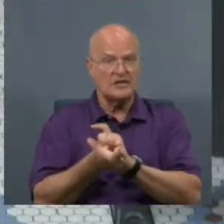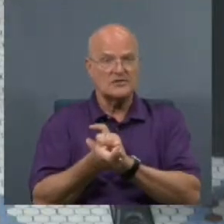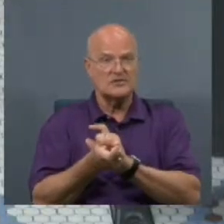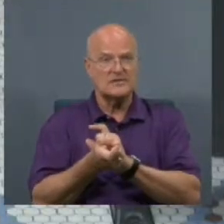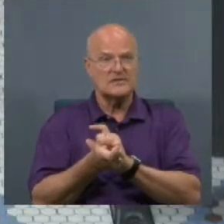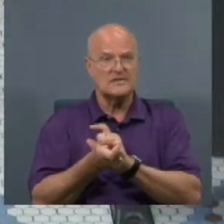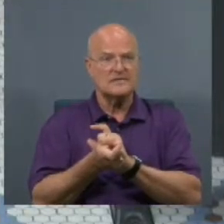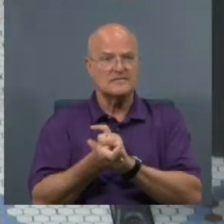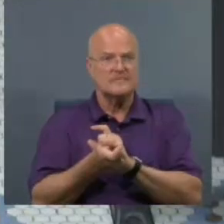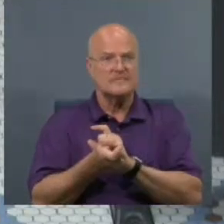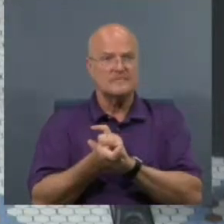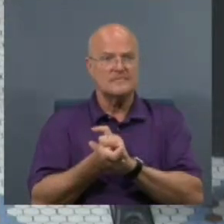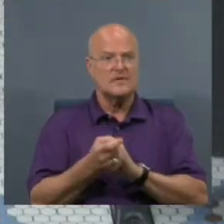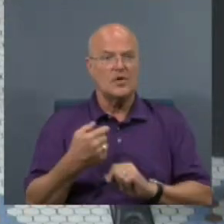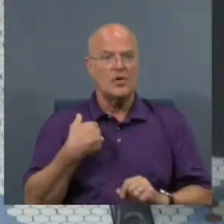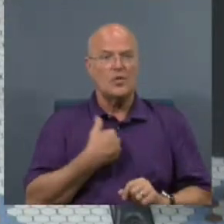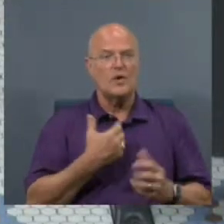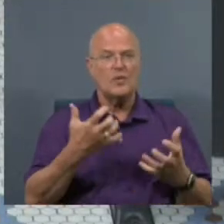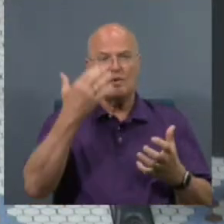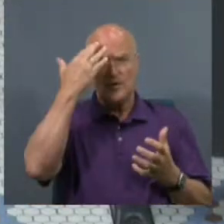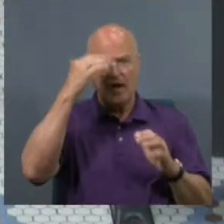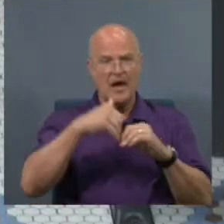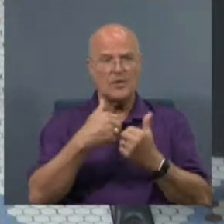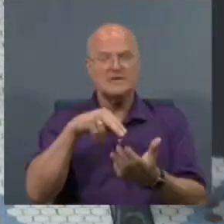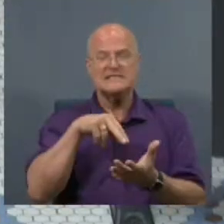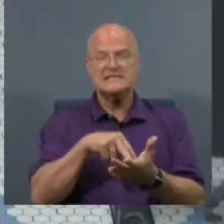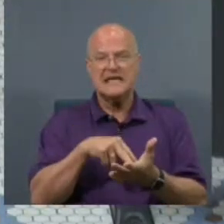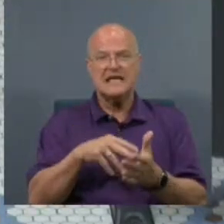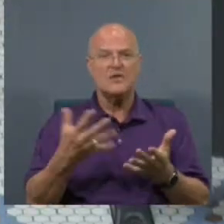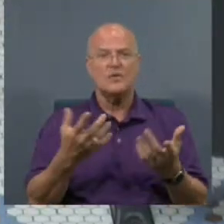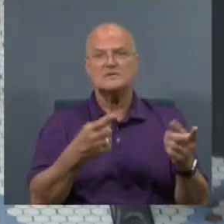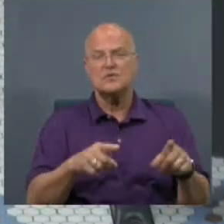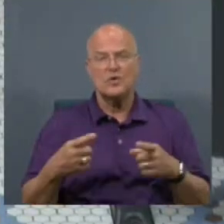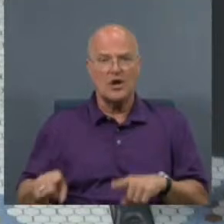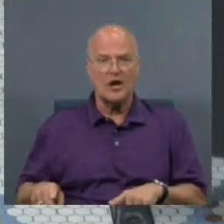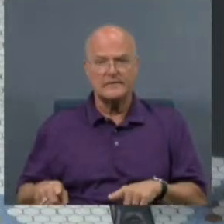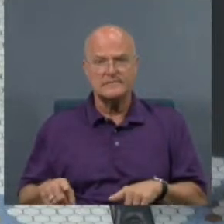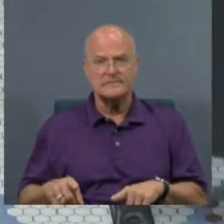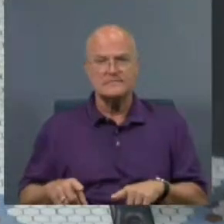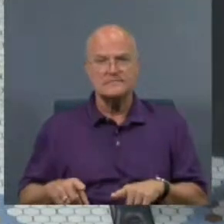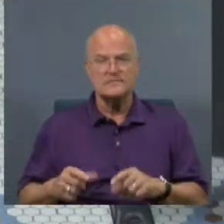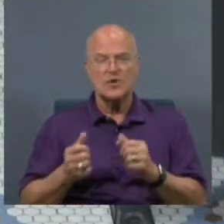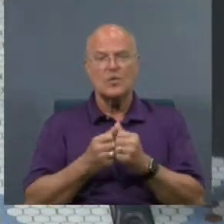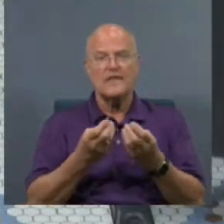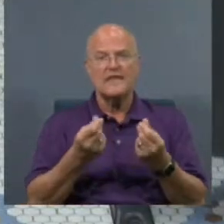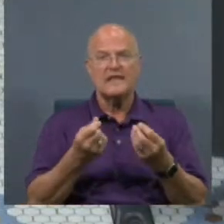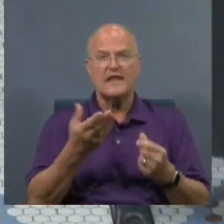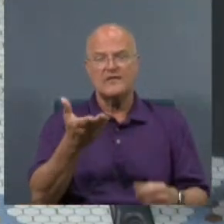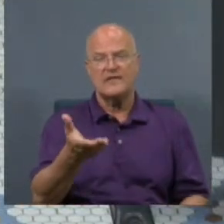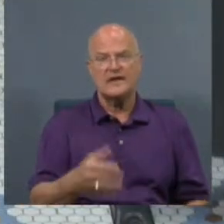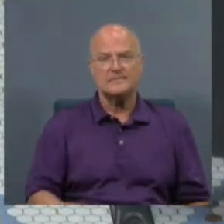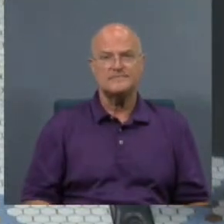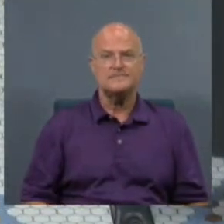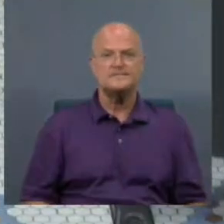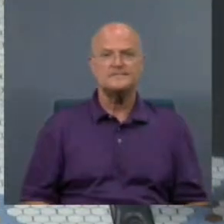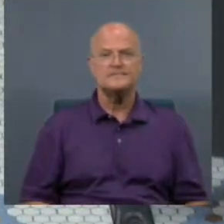know. And we just want to know how we stand and what's going on with the land over there.